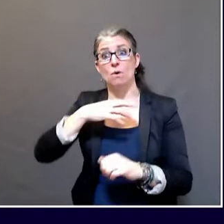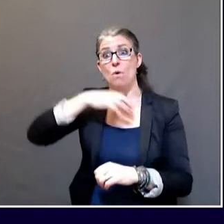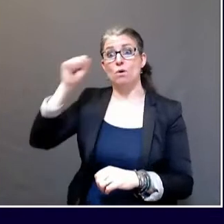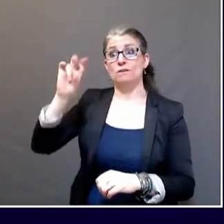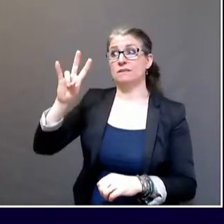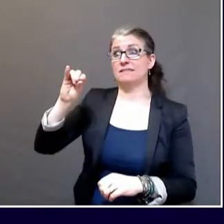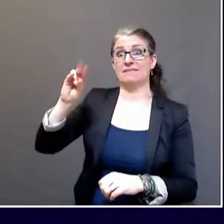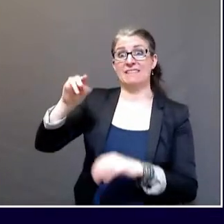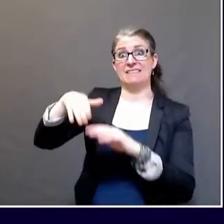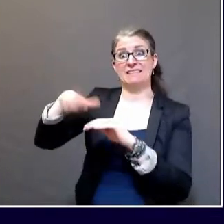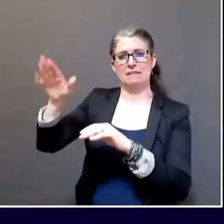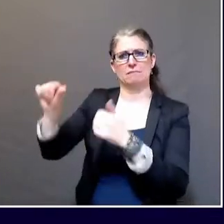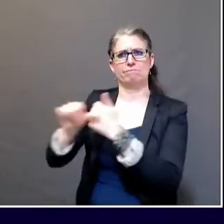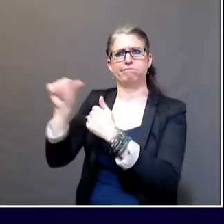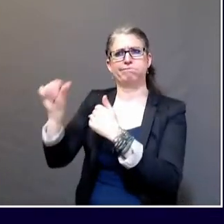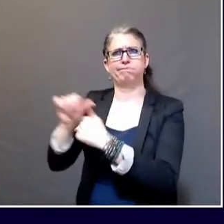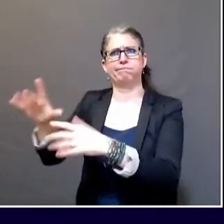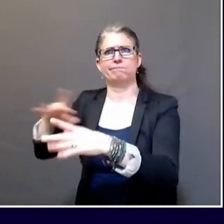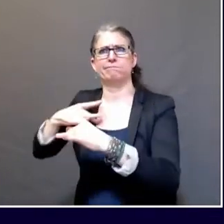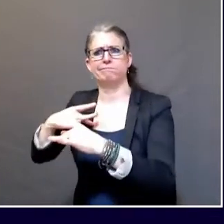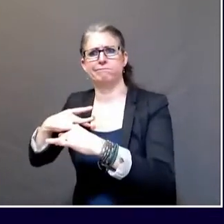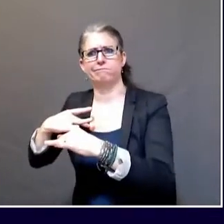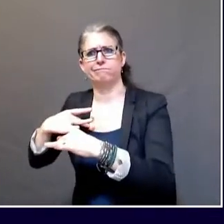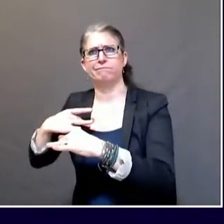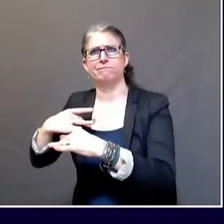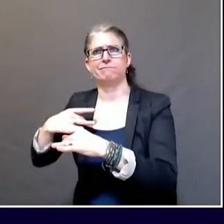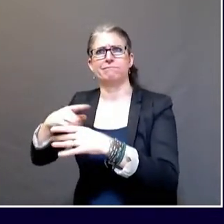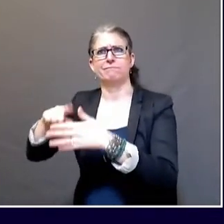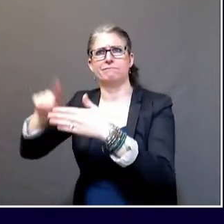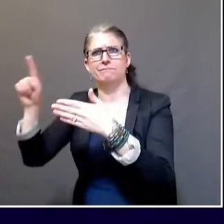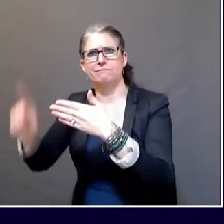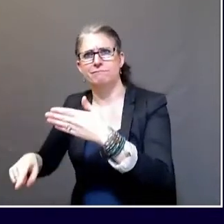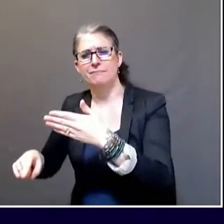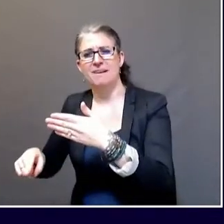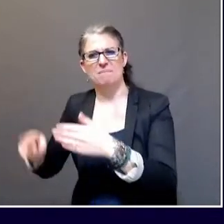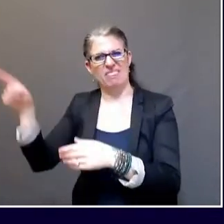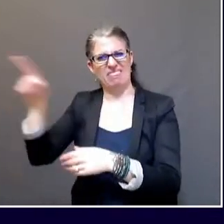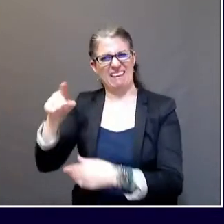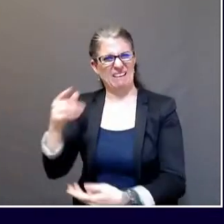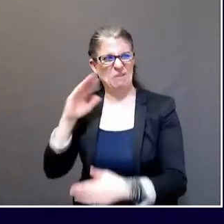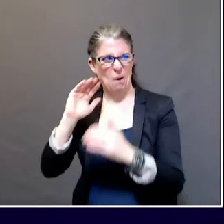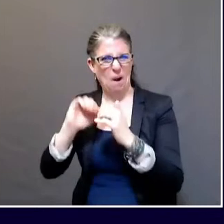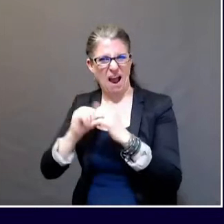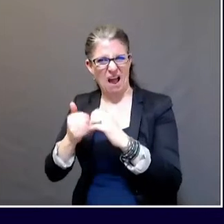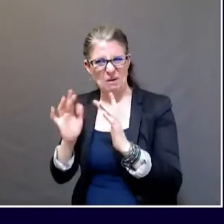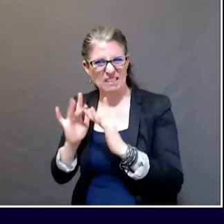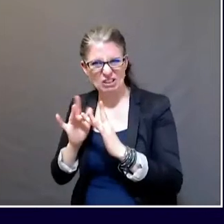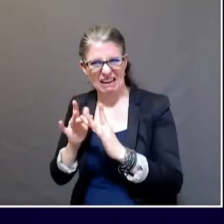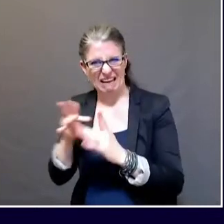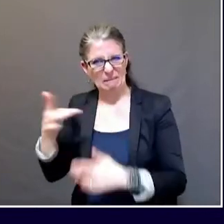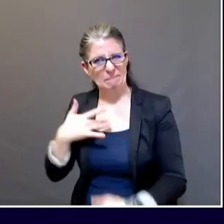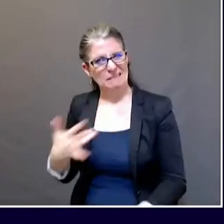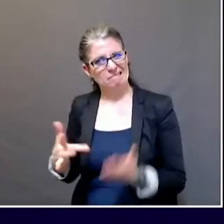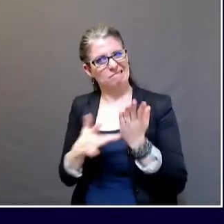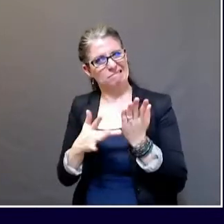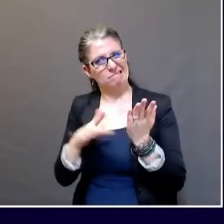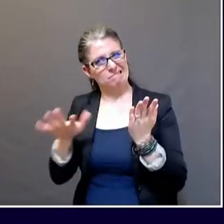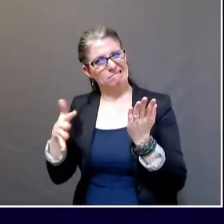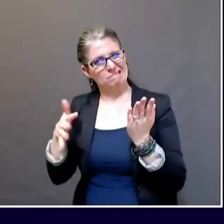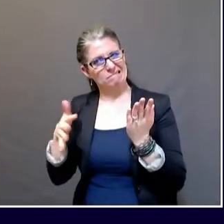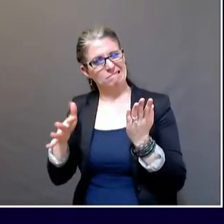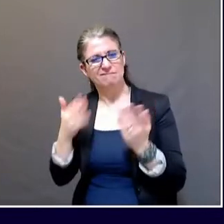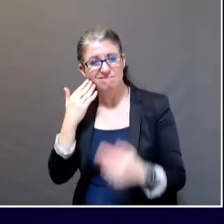and say they've had no answers. So I guess what are some tips, maybe bits of advice you would have for these people who want to schedule their